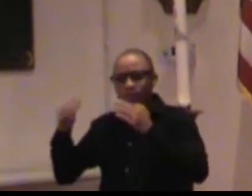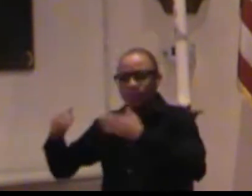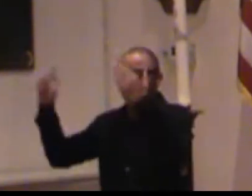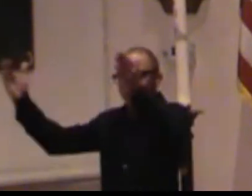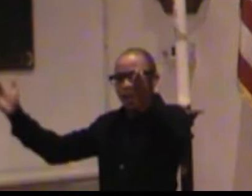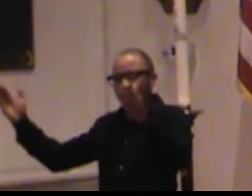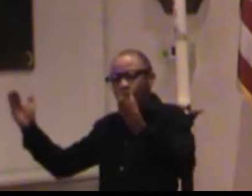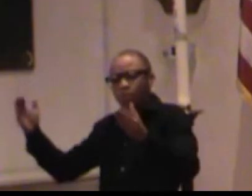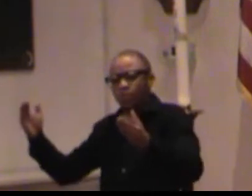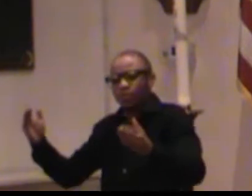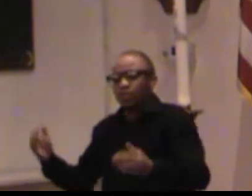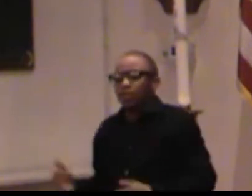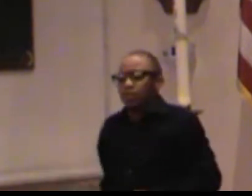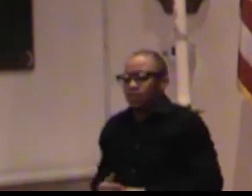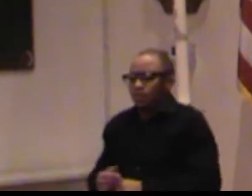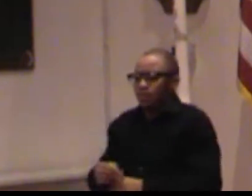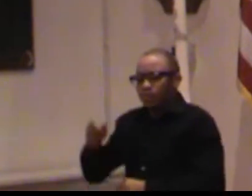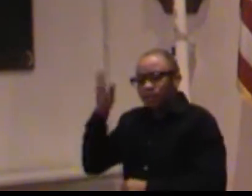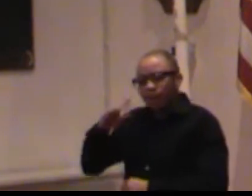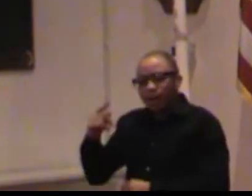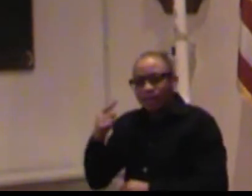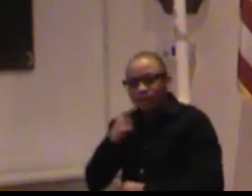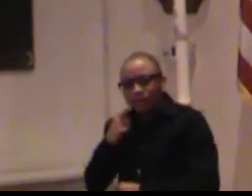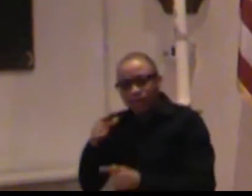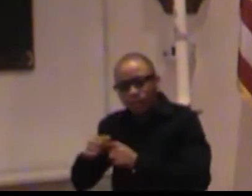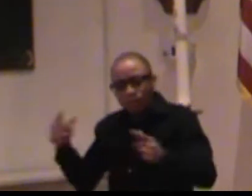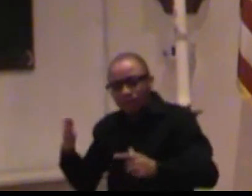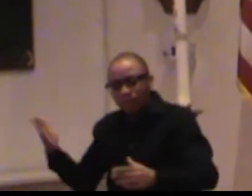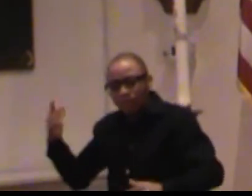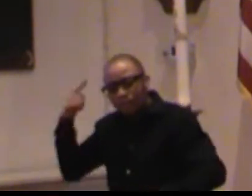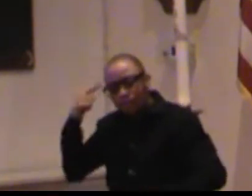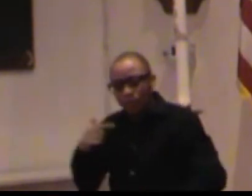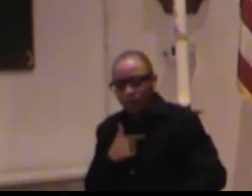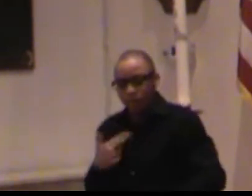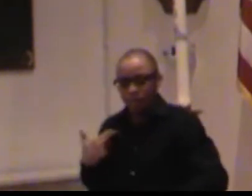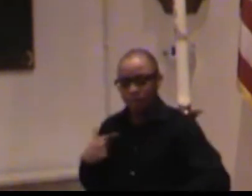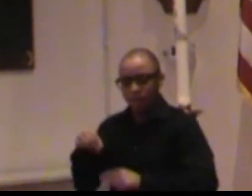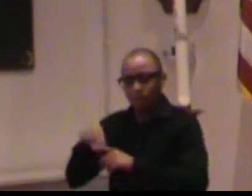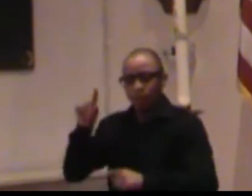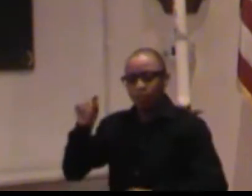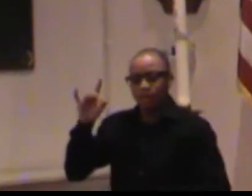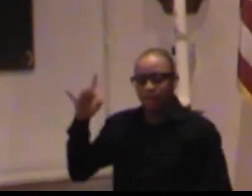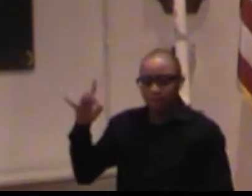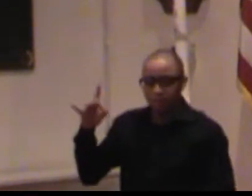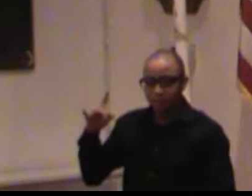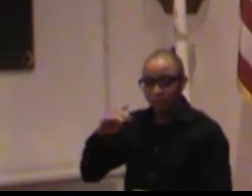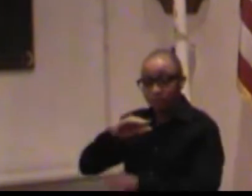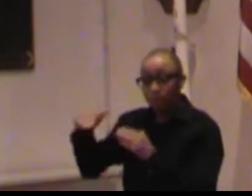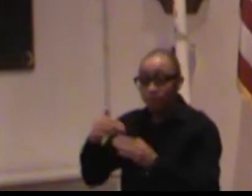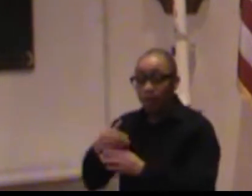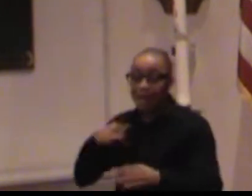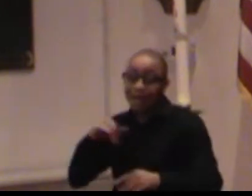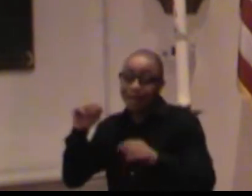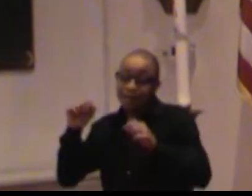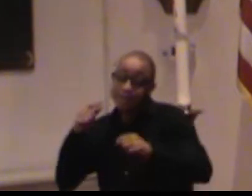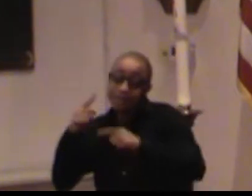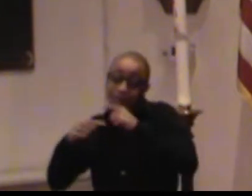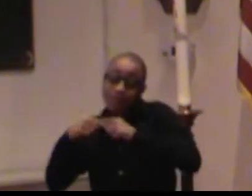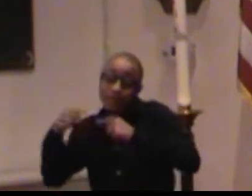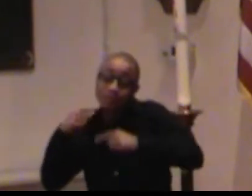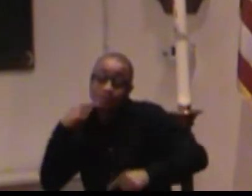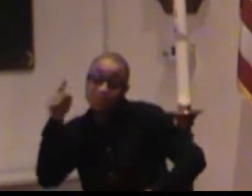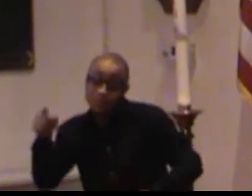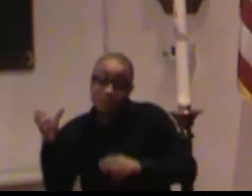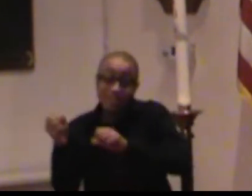out. Church, God said he's going to fulfill some great things for us in 2018. So all I came to tell you today is get ready,